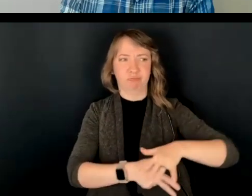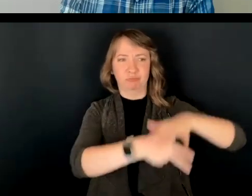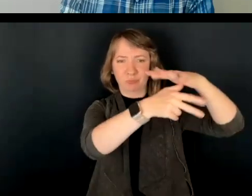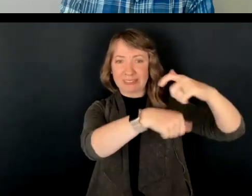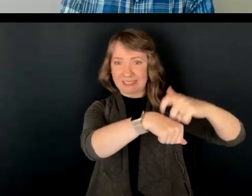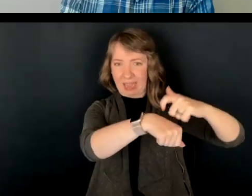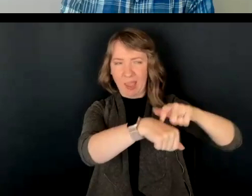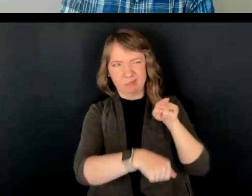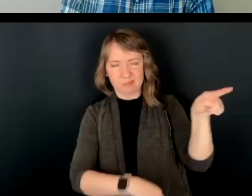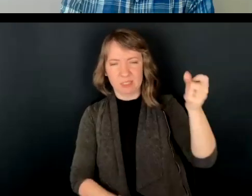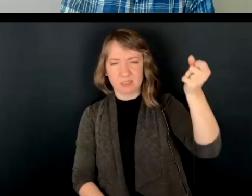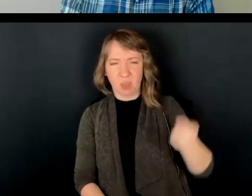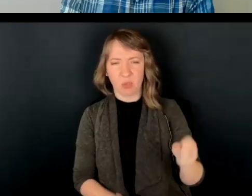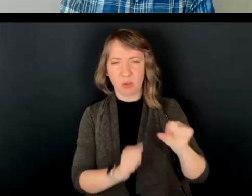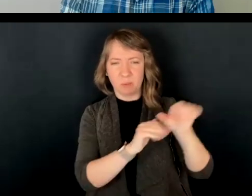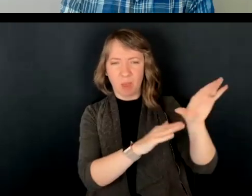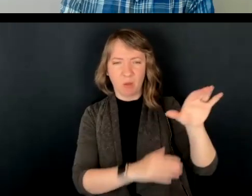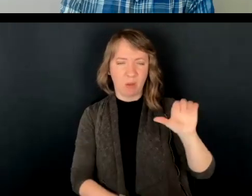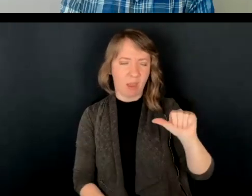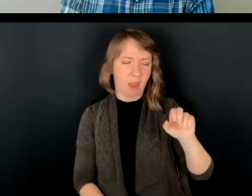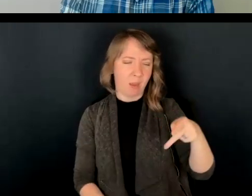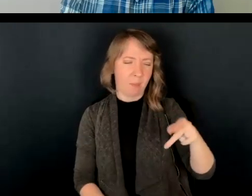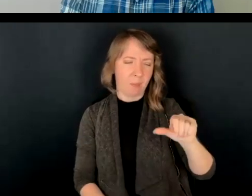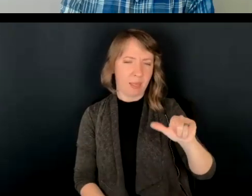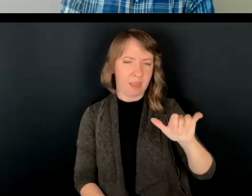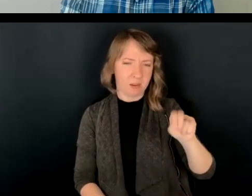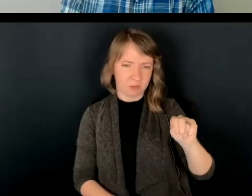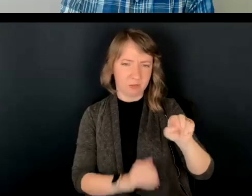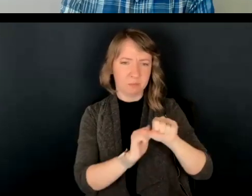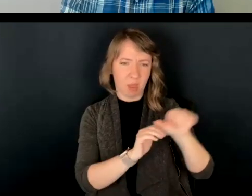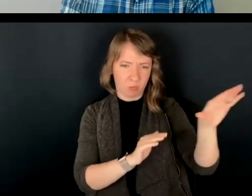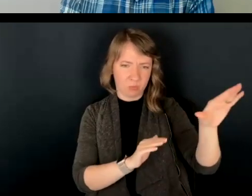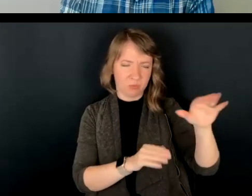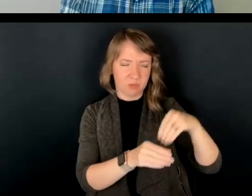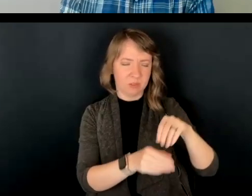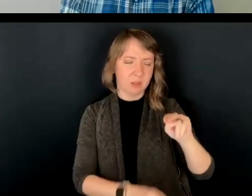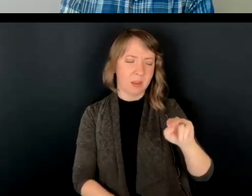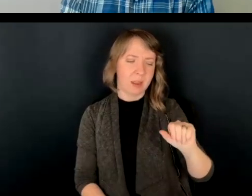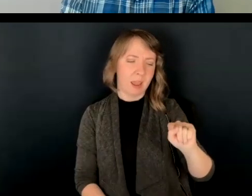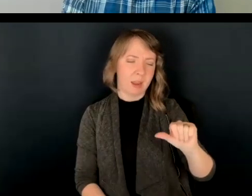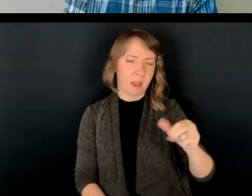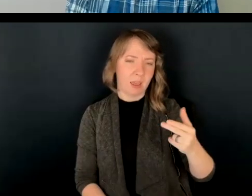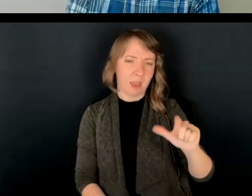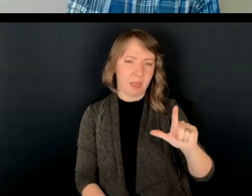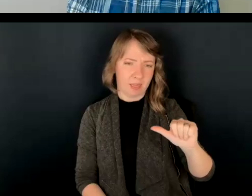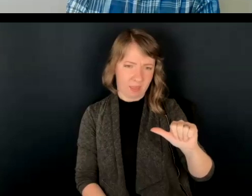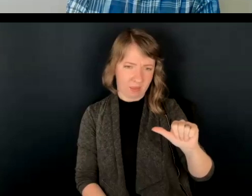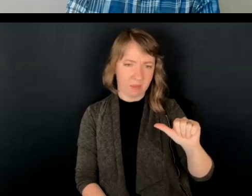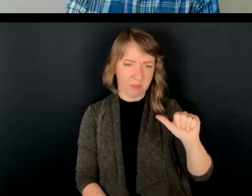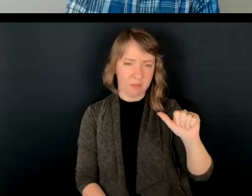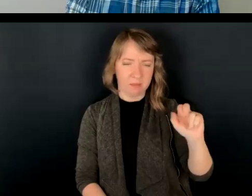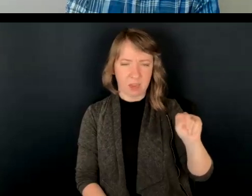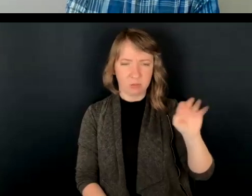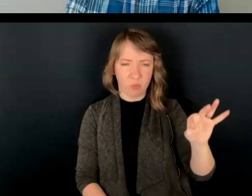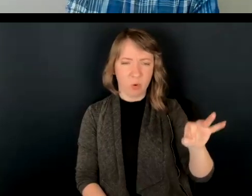southern Appalachians on the Nantahala National Forest to improve elk habitat for